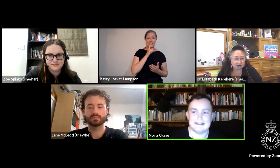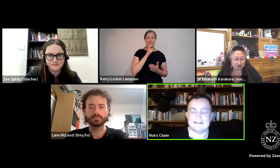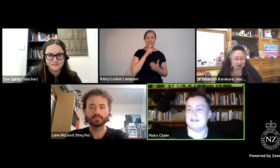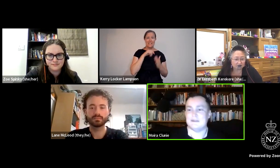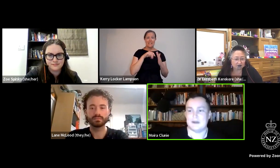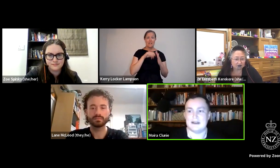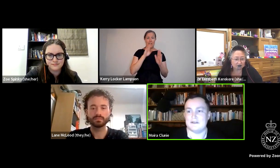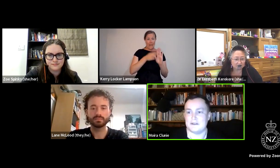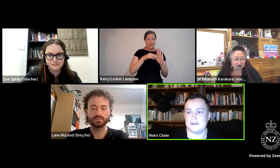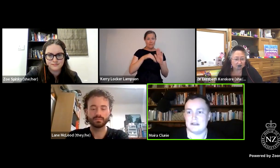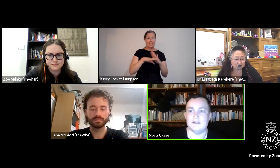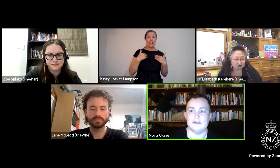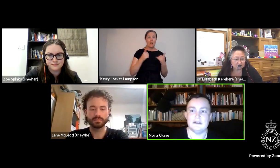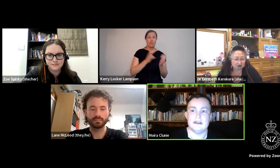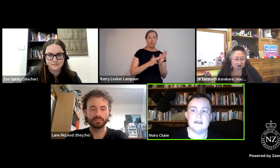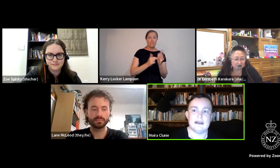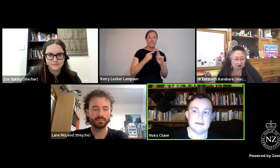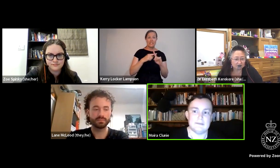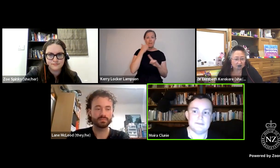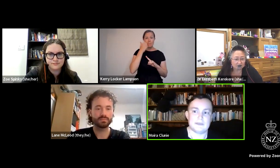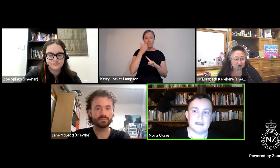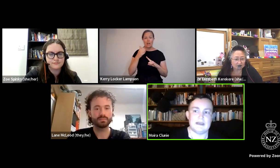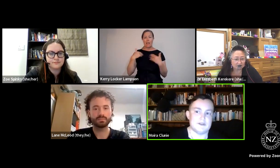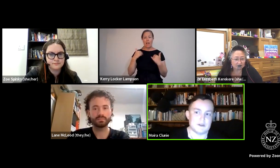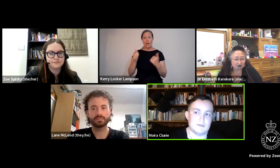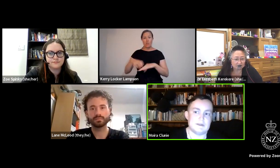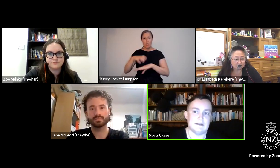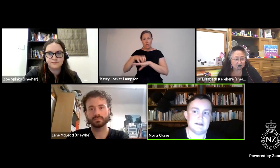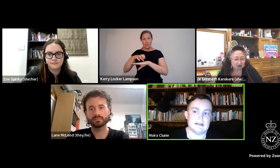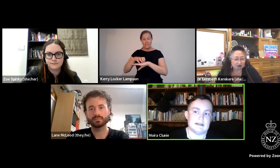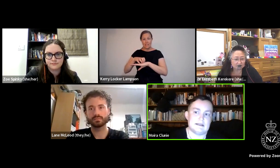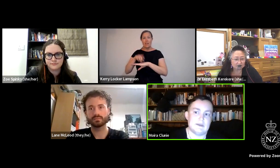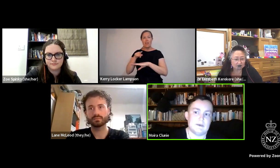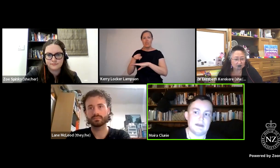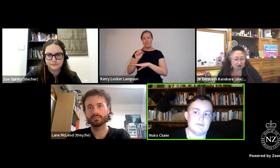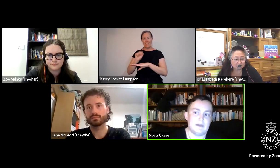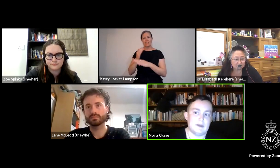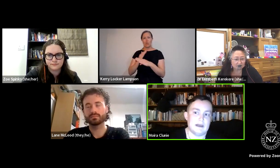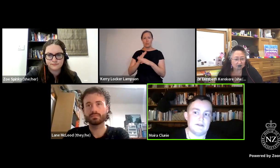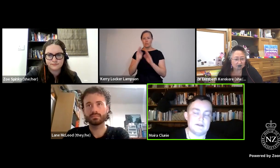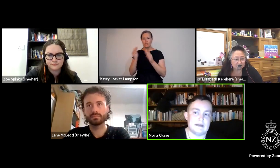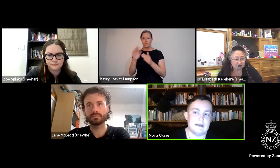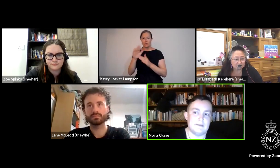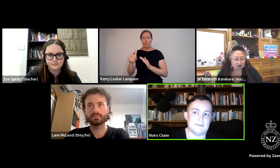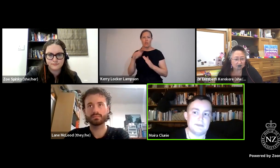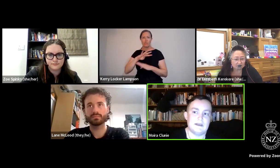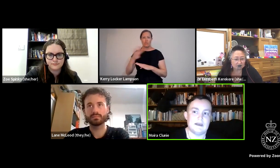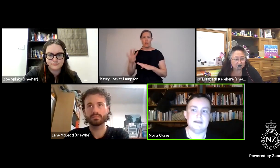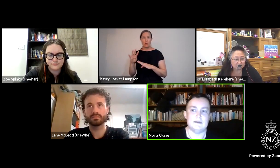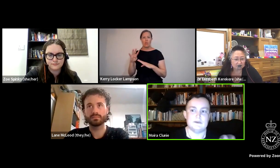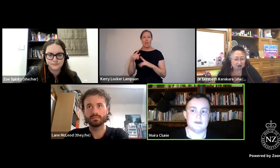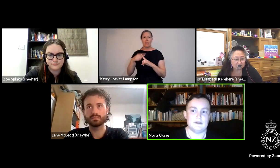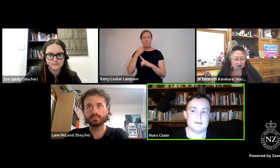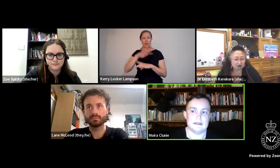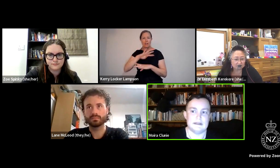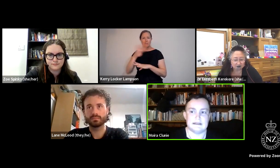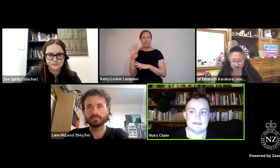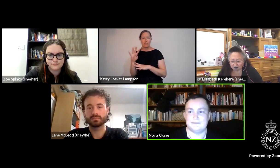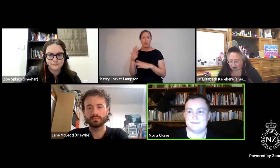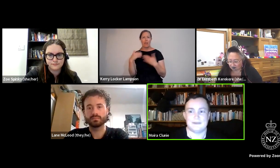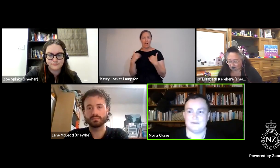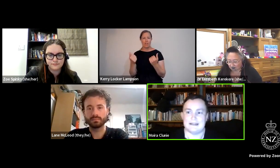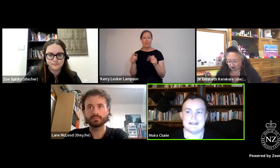New Zealand and in the Māori Health Authority who have a job to look at Takatāpui and rainbow health, and that it would flow through